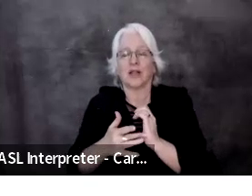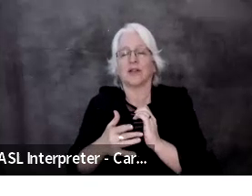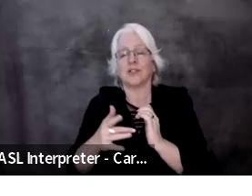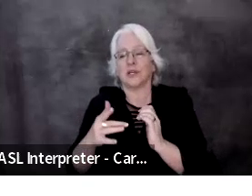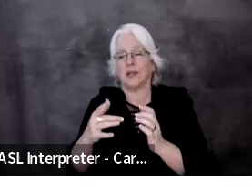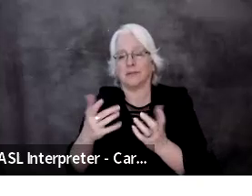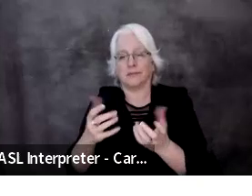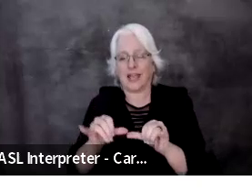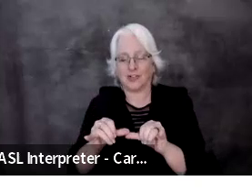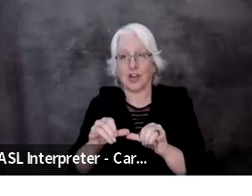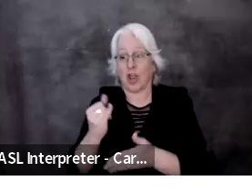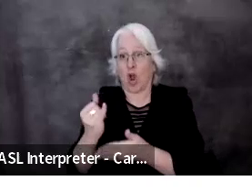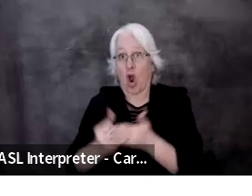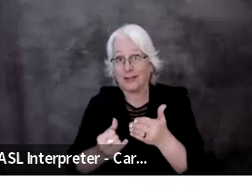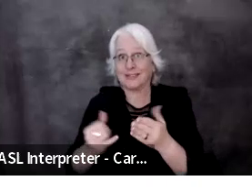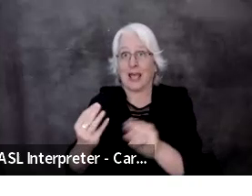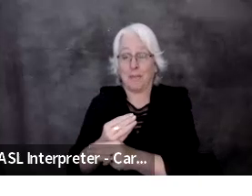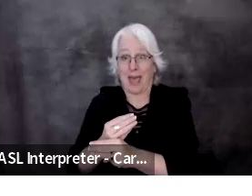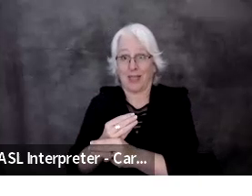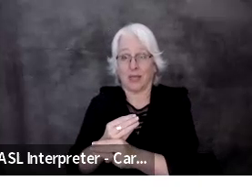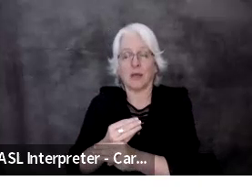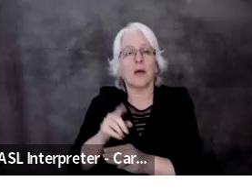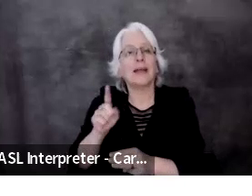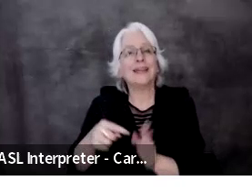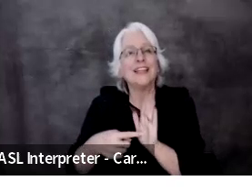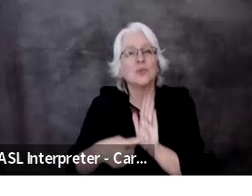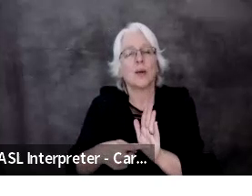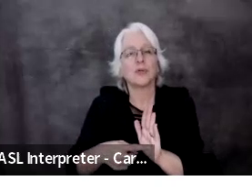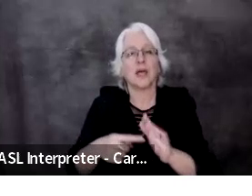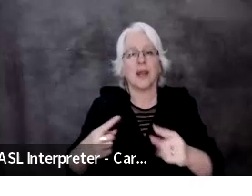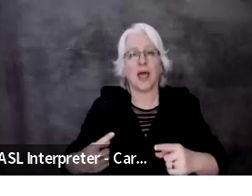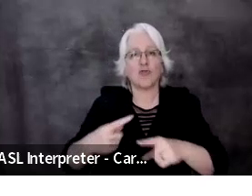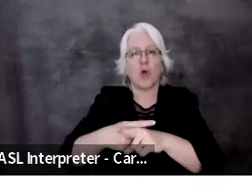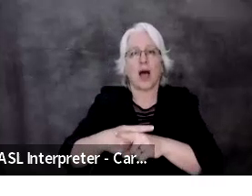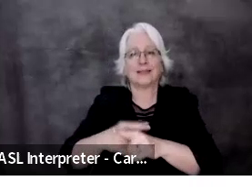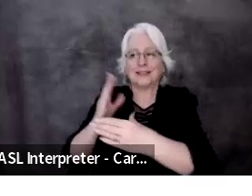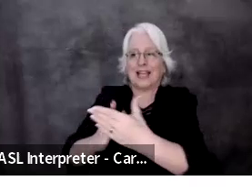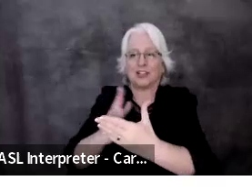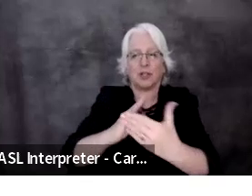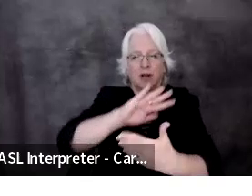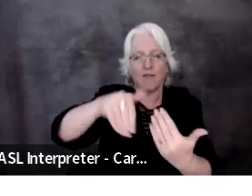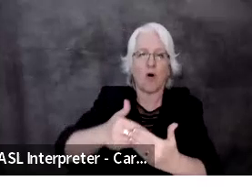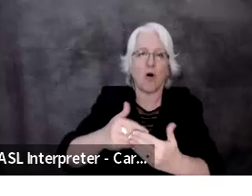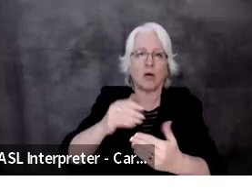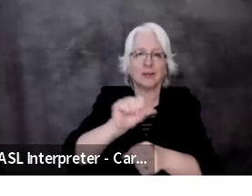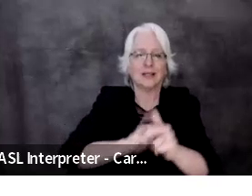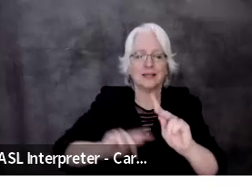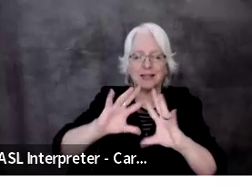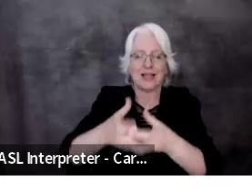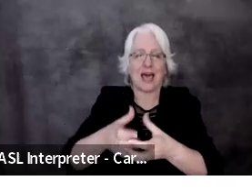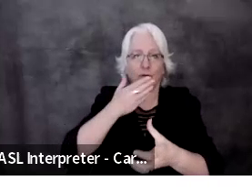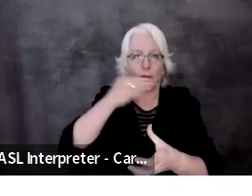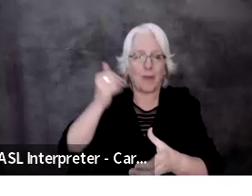math work need to represent an inclusive cross-section of society to create the best outcomes possible. People